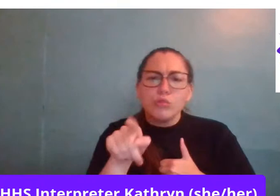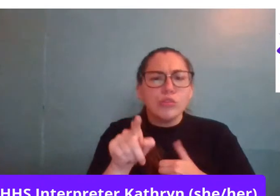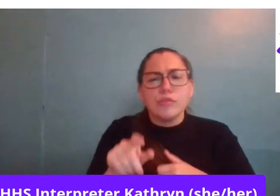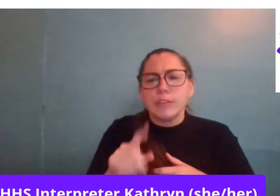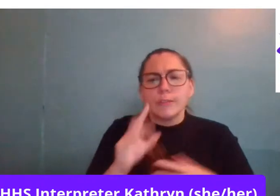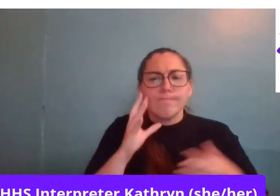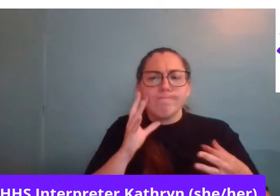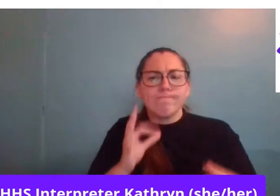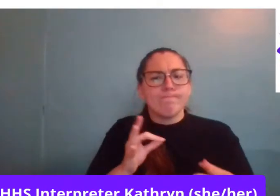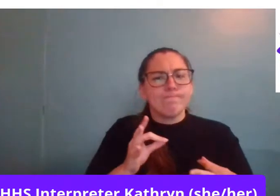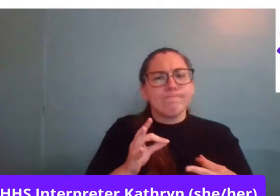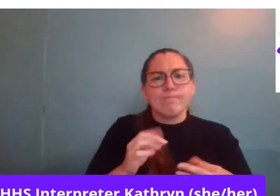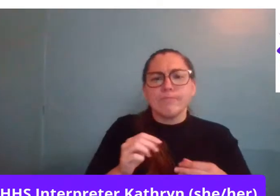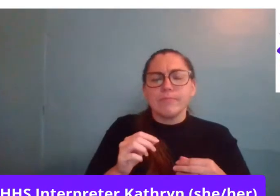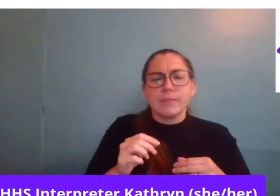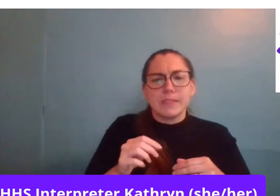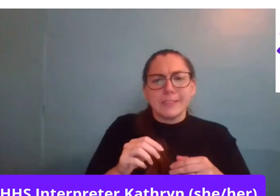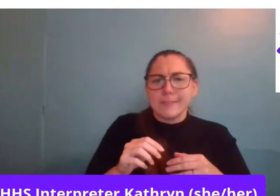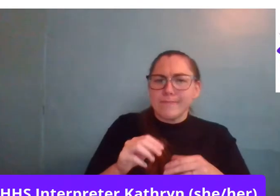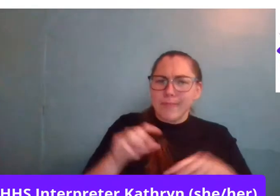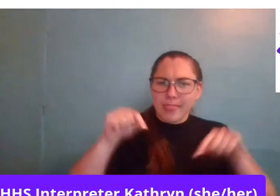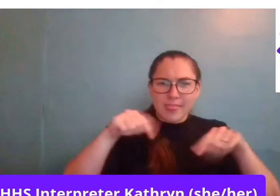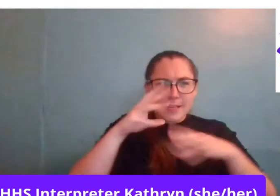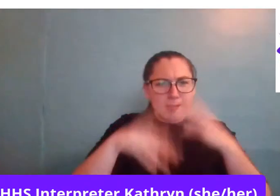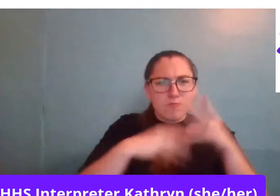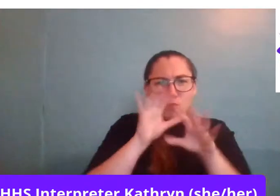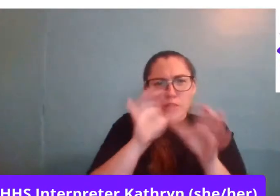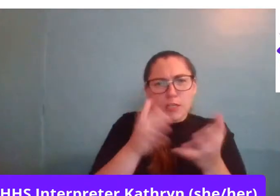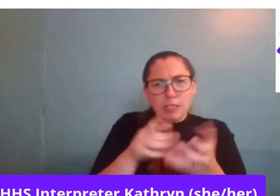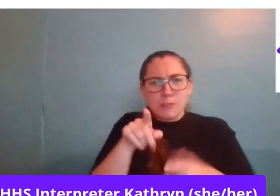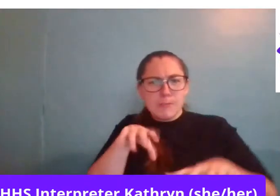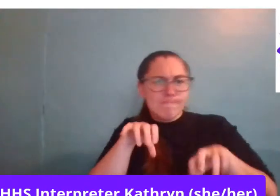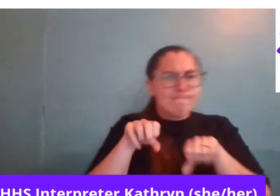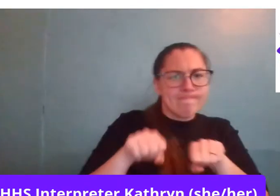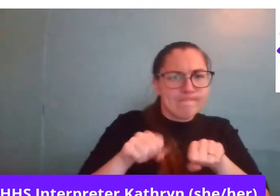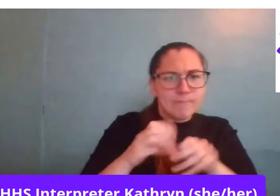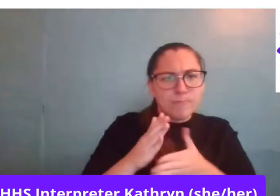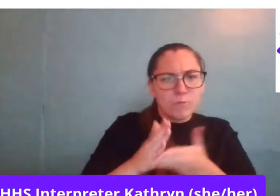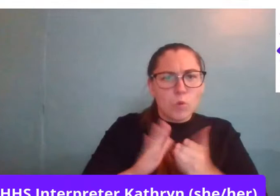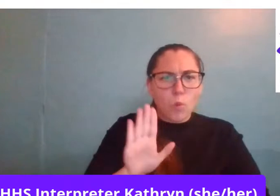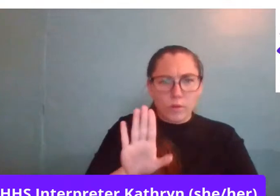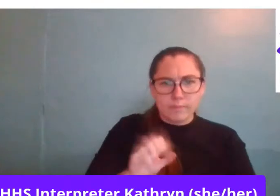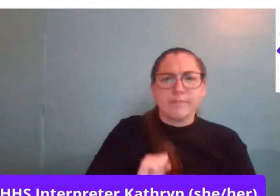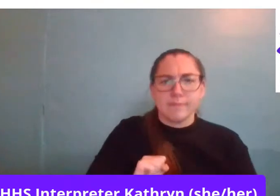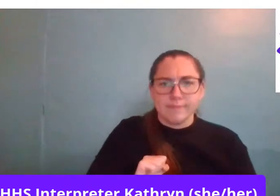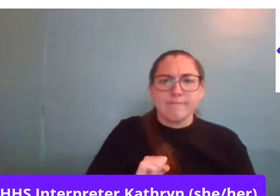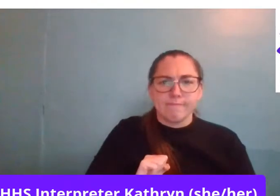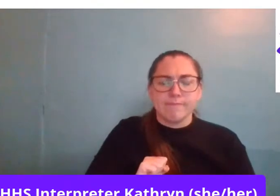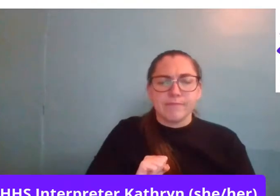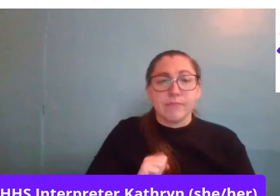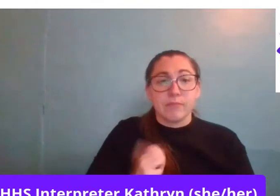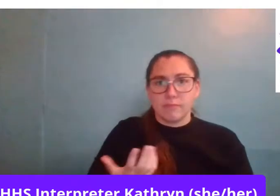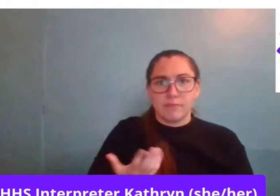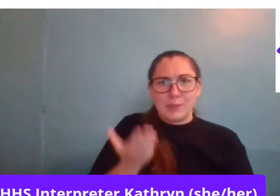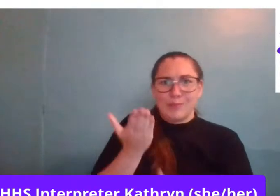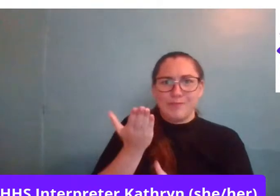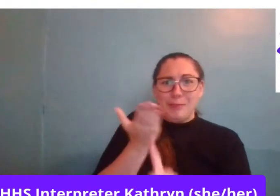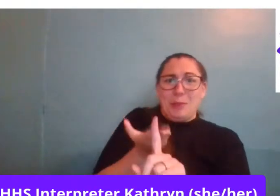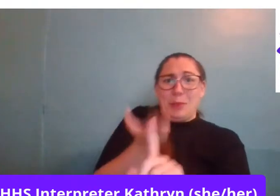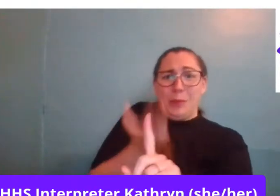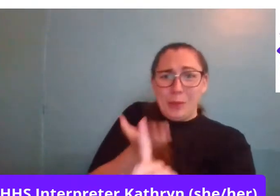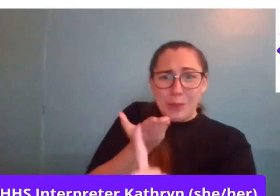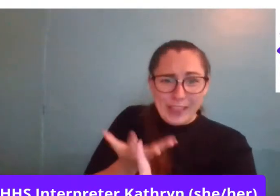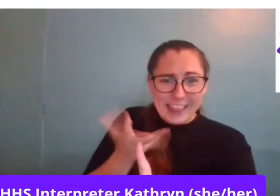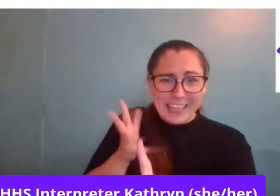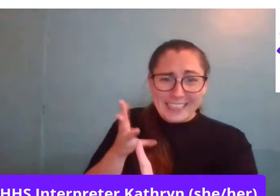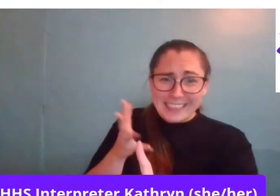own space out in the world. And you. That's all I can